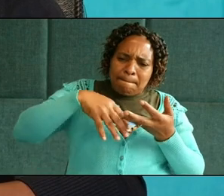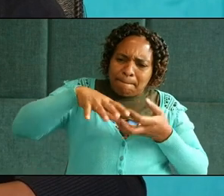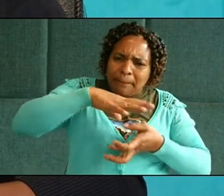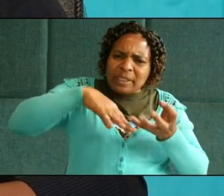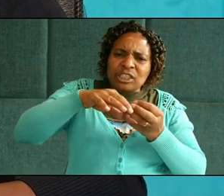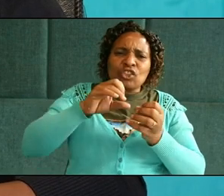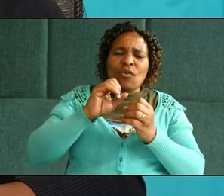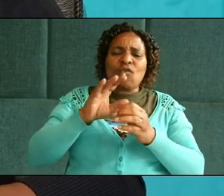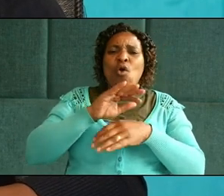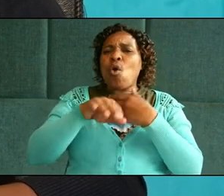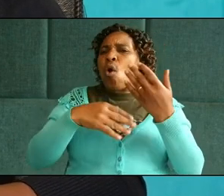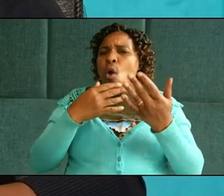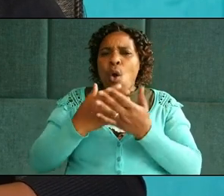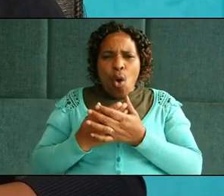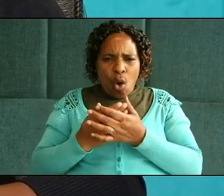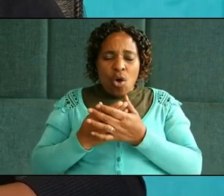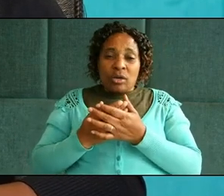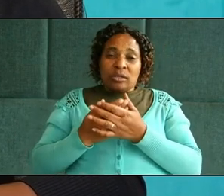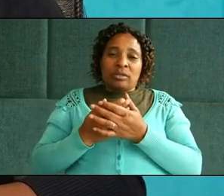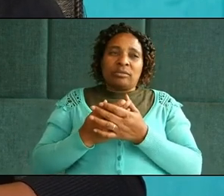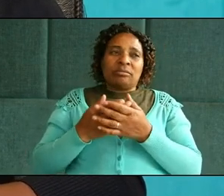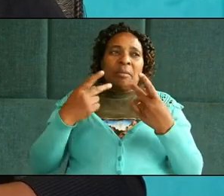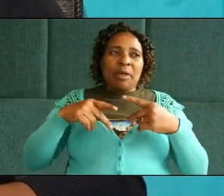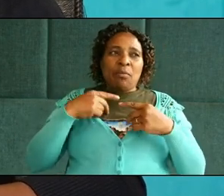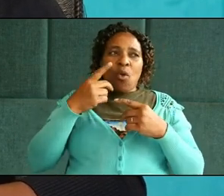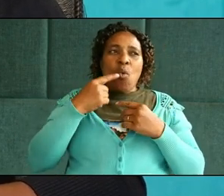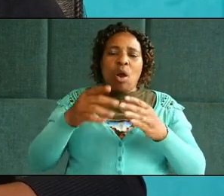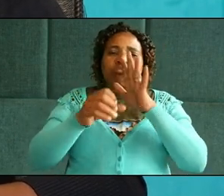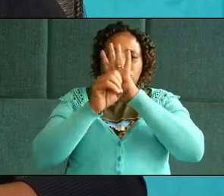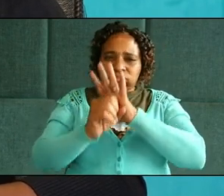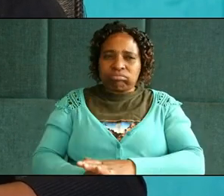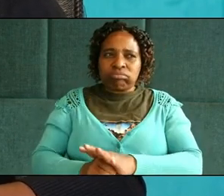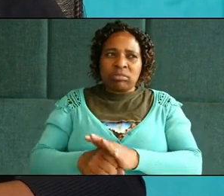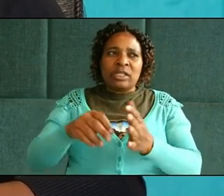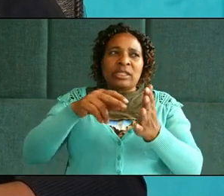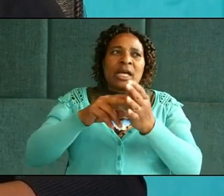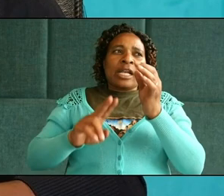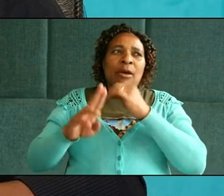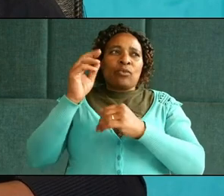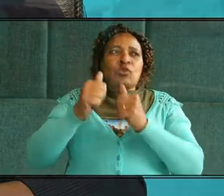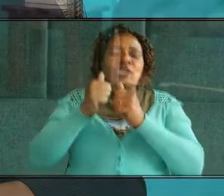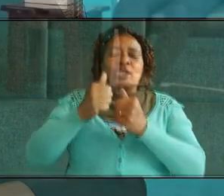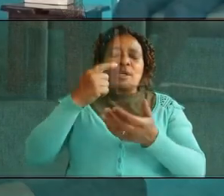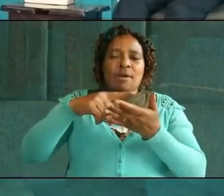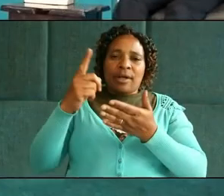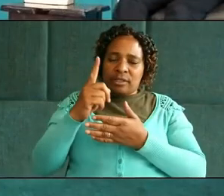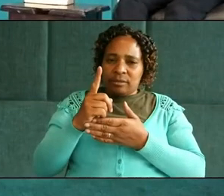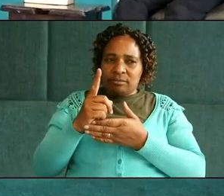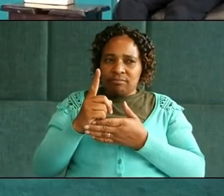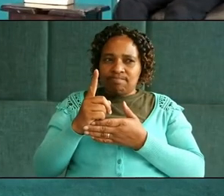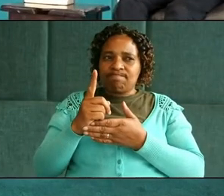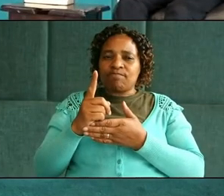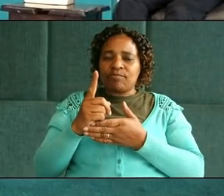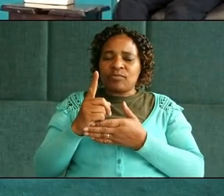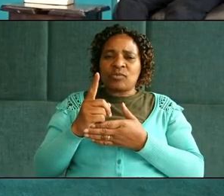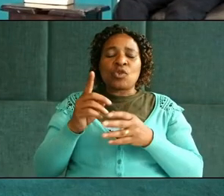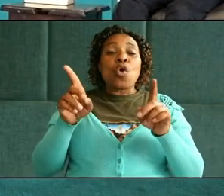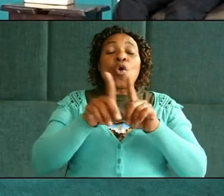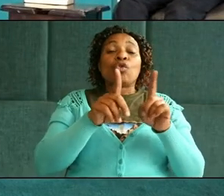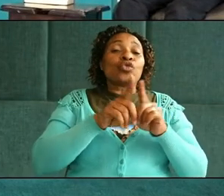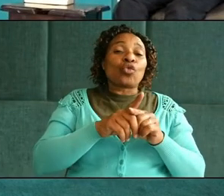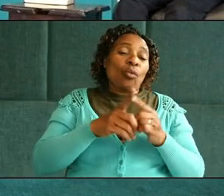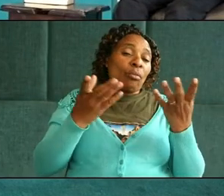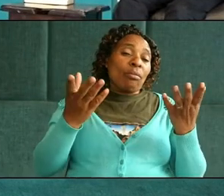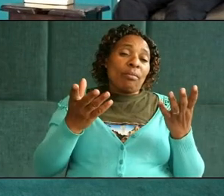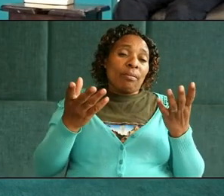amidst everyone who was trying to bring them down. He was there to stand up for that which is right. Yeah. And also maybe it